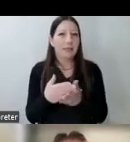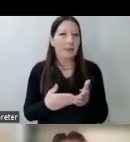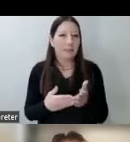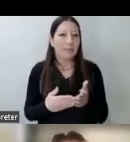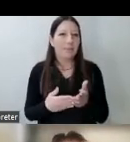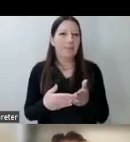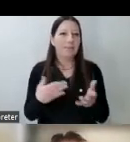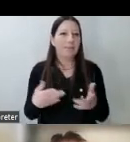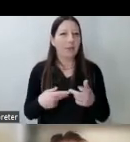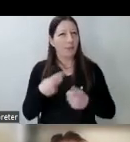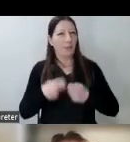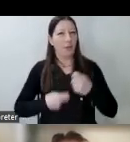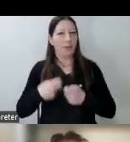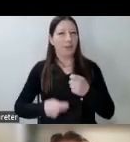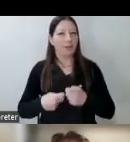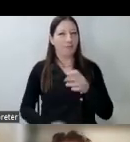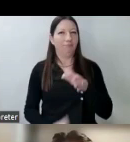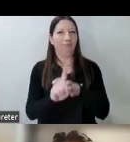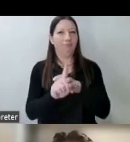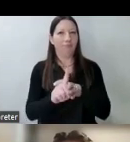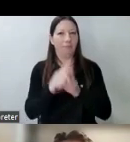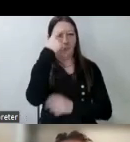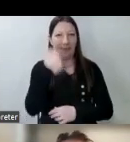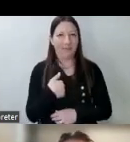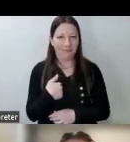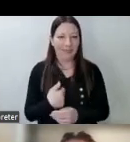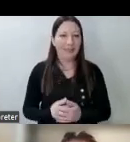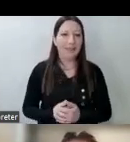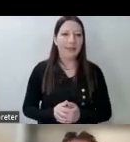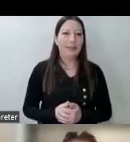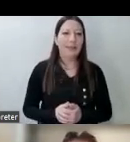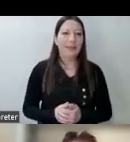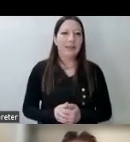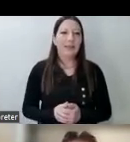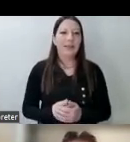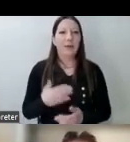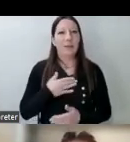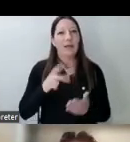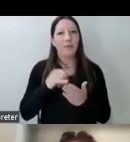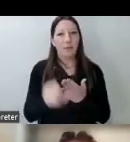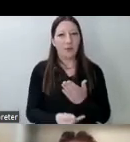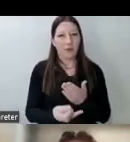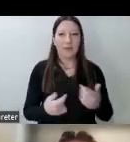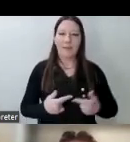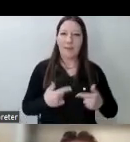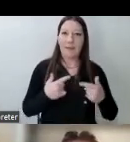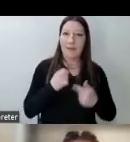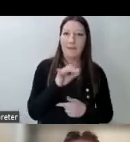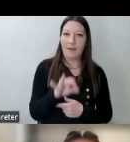only shaped what Life of Fire has become at this point, but that have also given me a lot to think about as I move